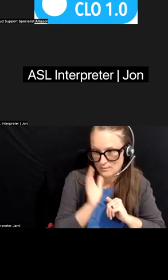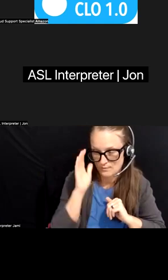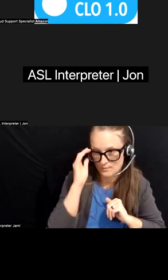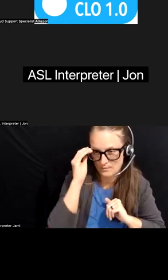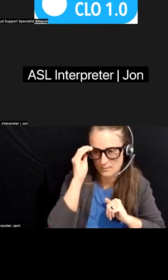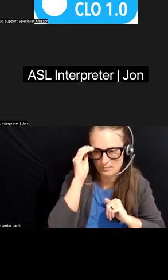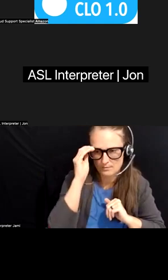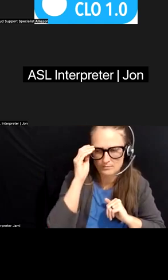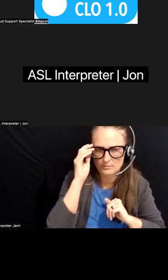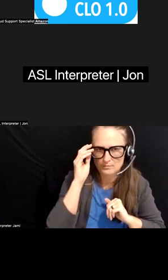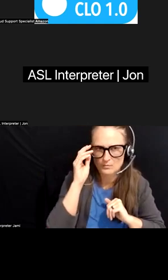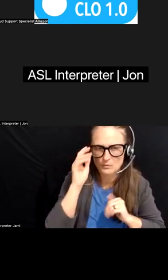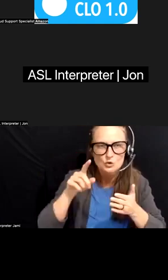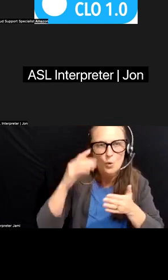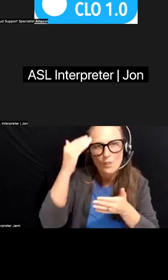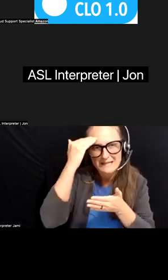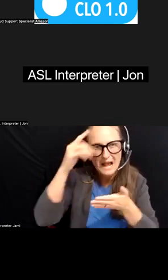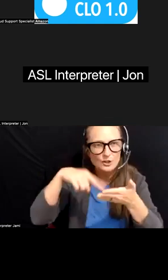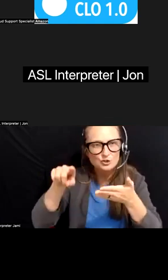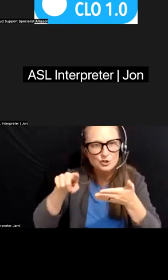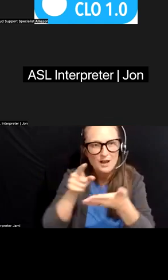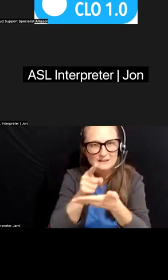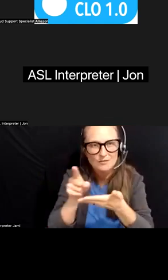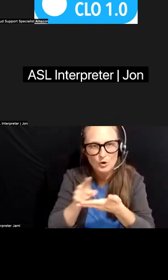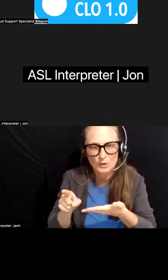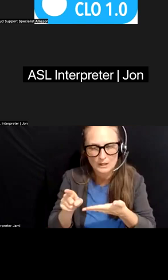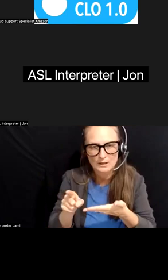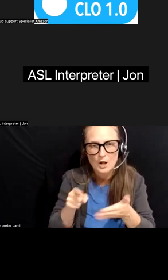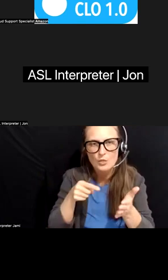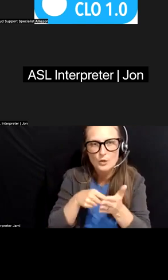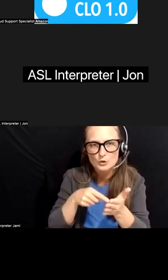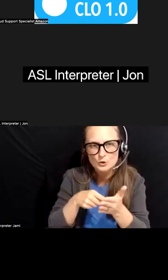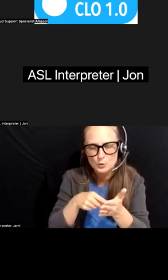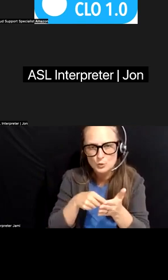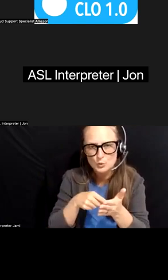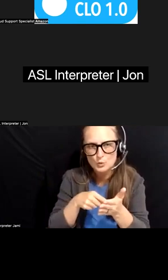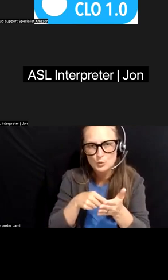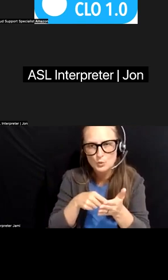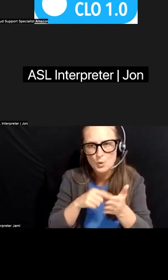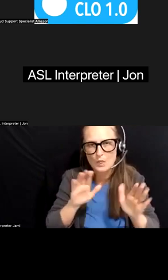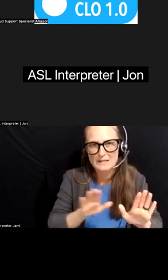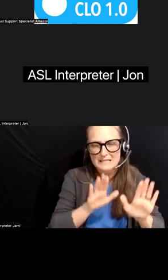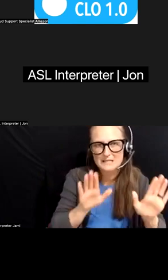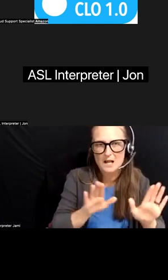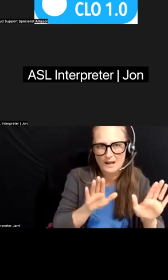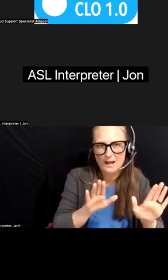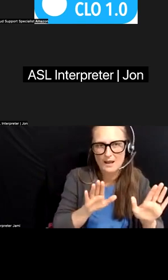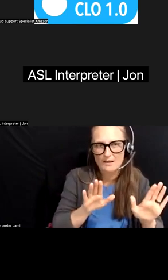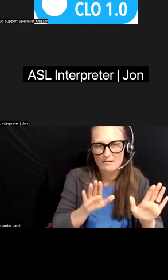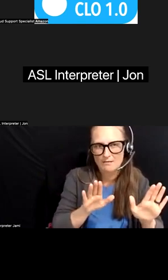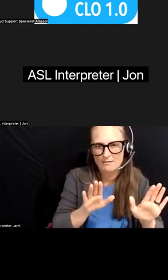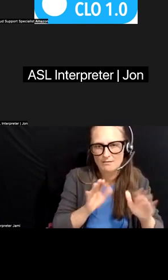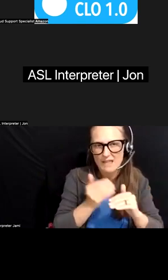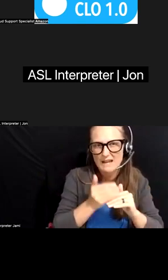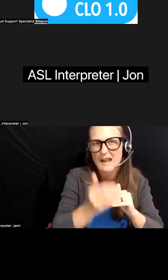So the knowledge checks that each week, they're due by the Sunday of the following week